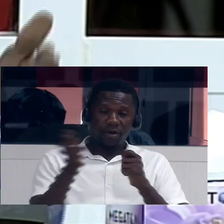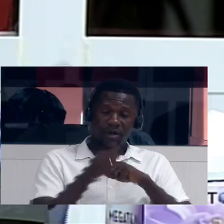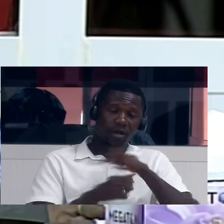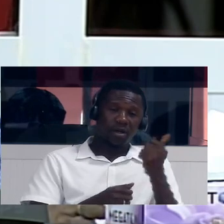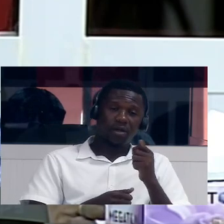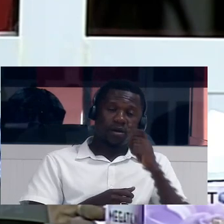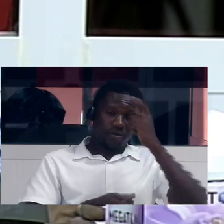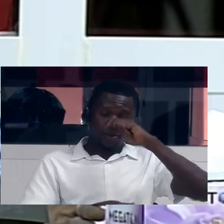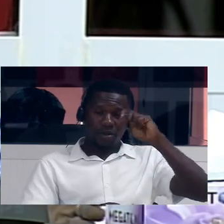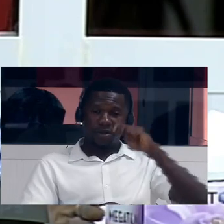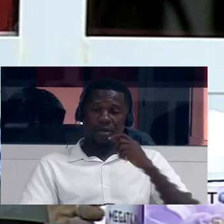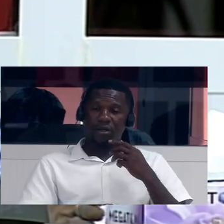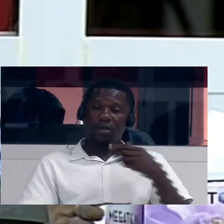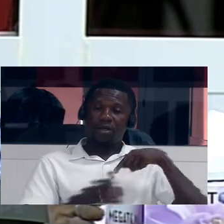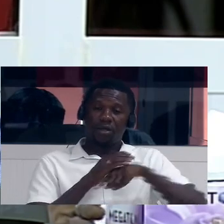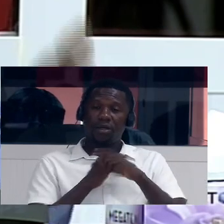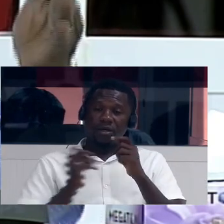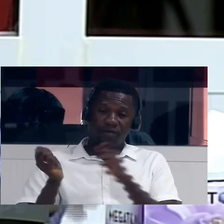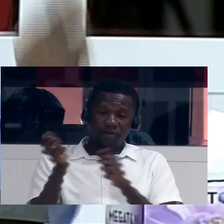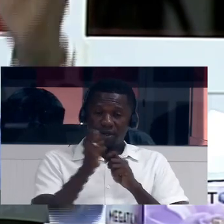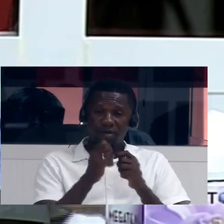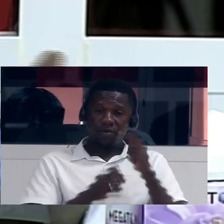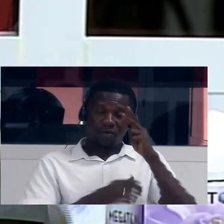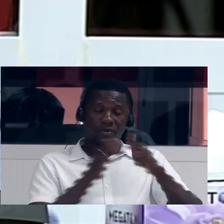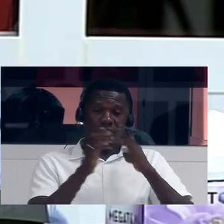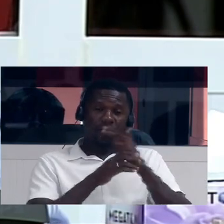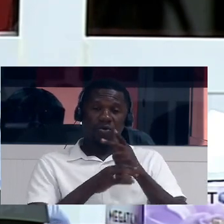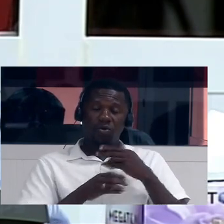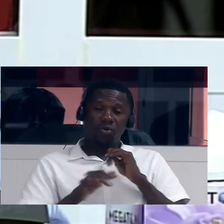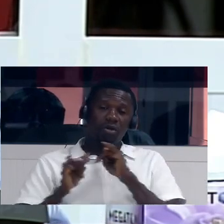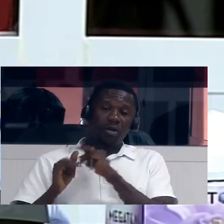that in the fire service world, you live as a family.